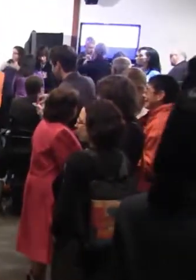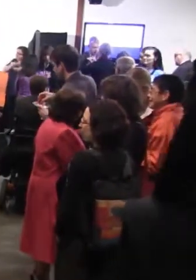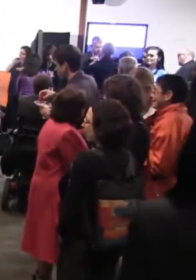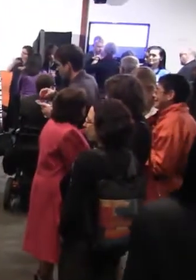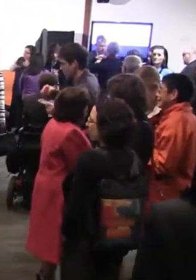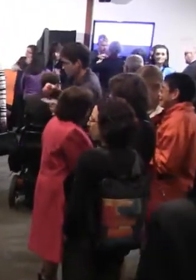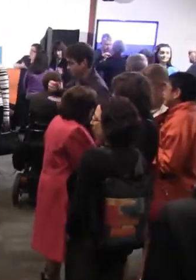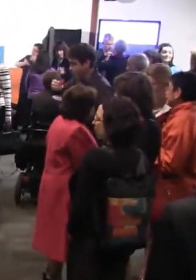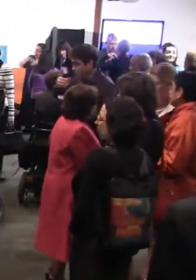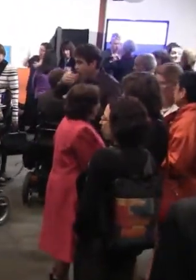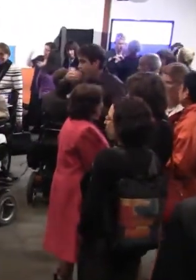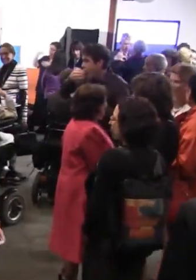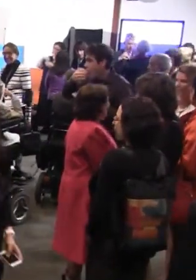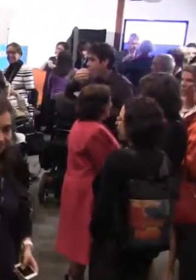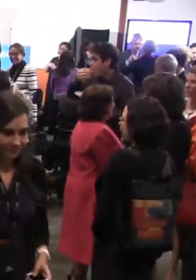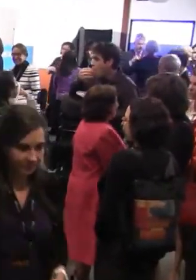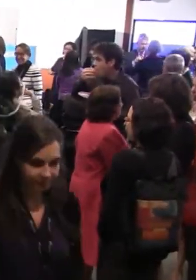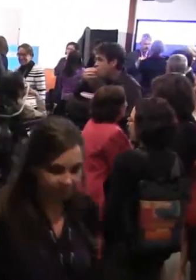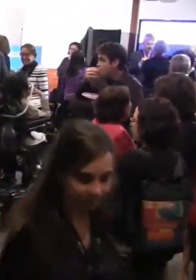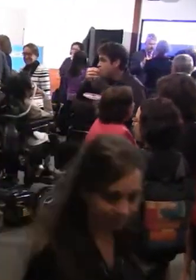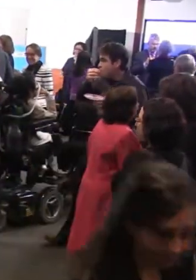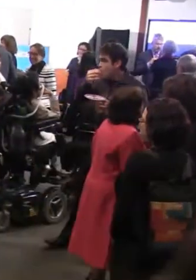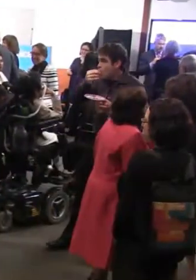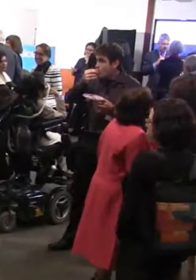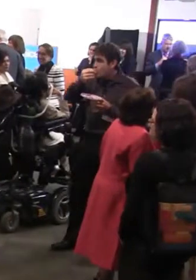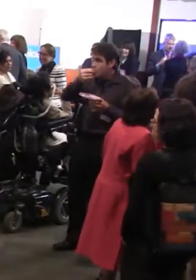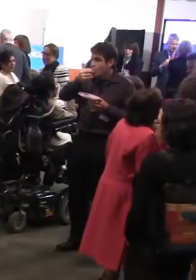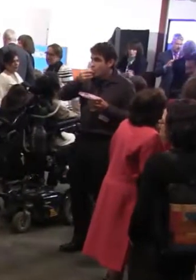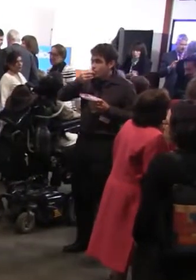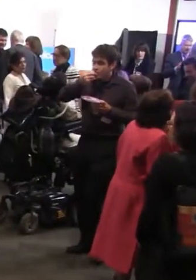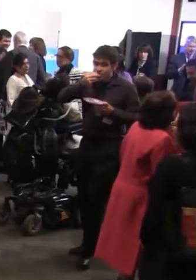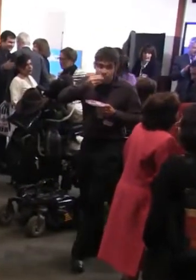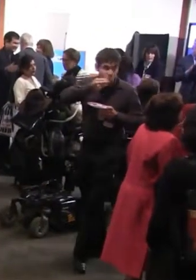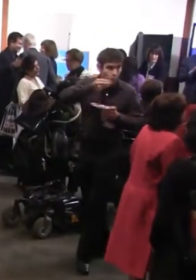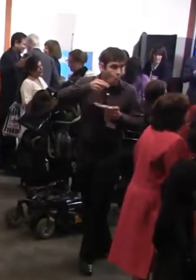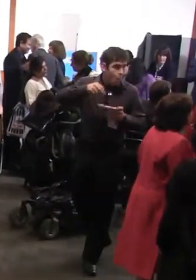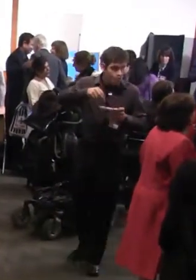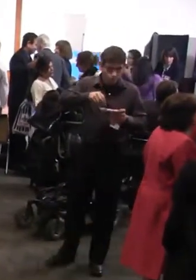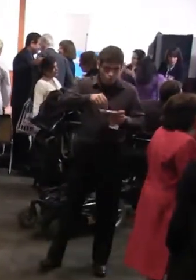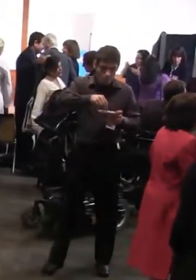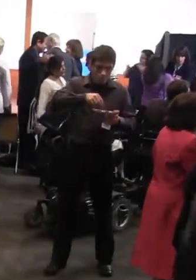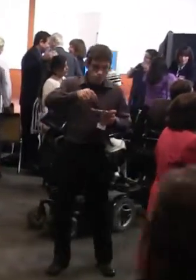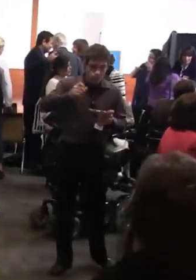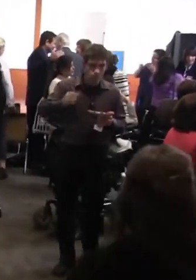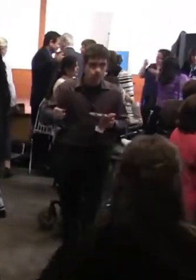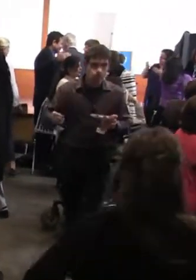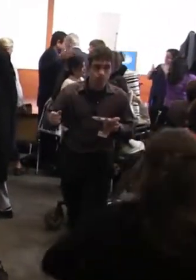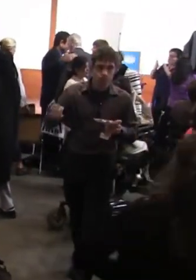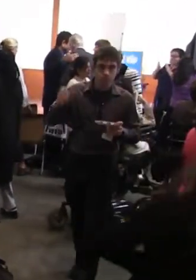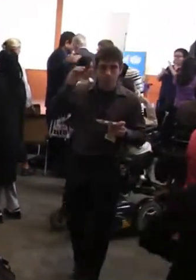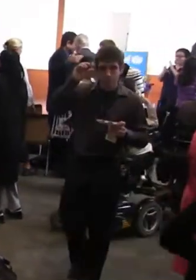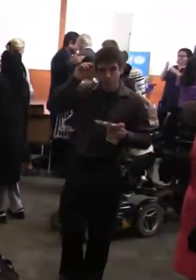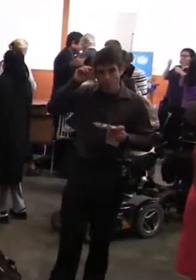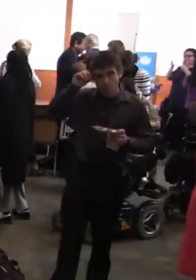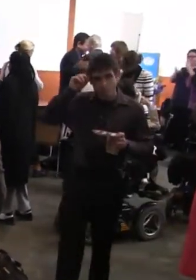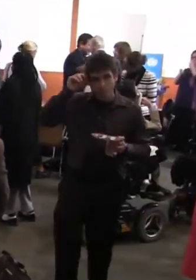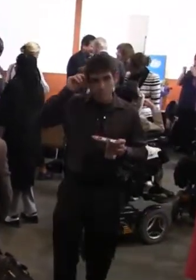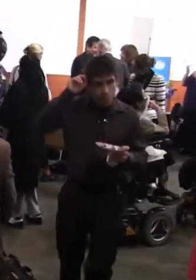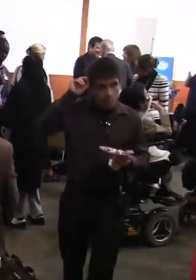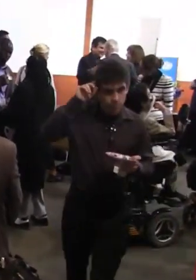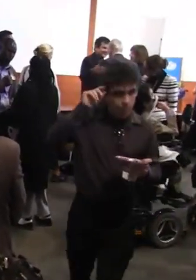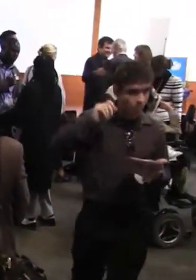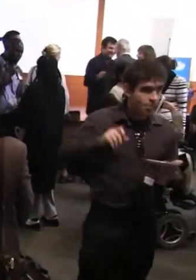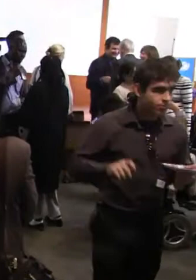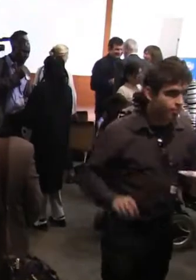Aláṣẹ ọ̀run o tó ń pèsè àtijẹ. Aláṣẹ ọ̀run o tó tún wá